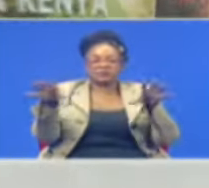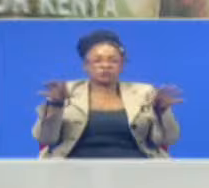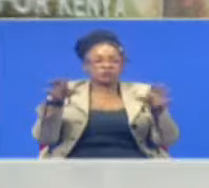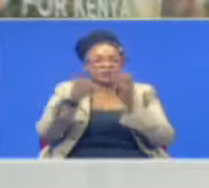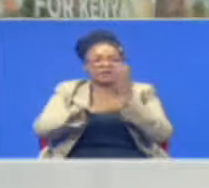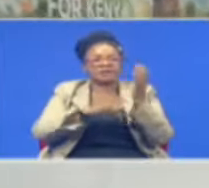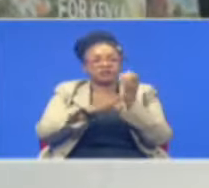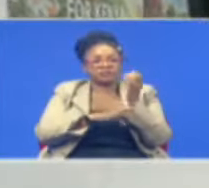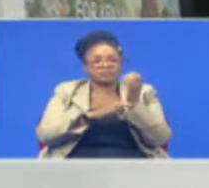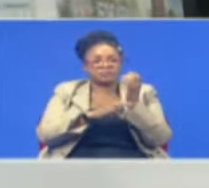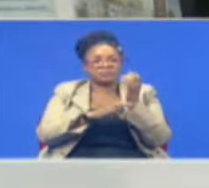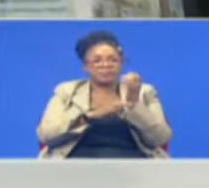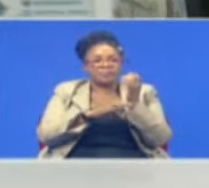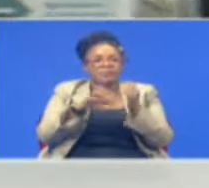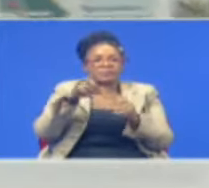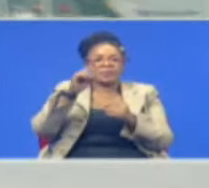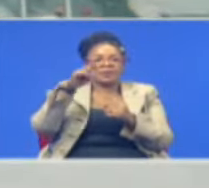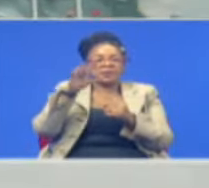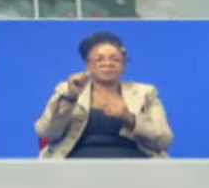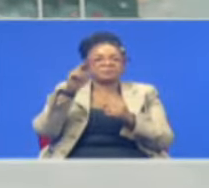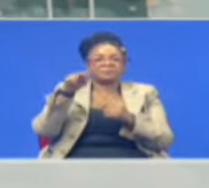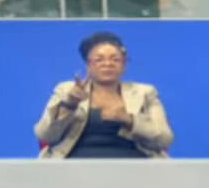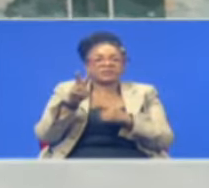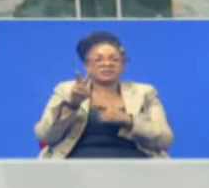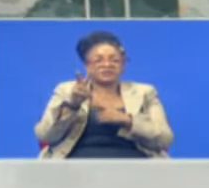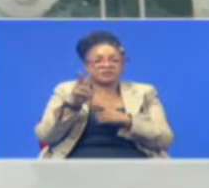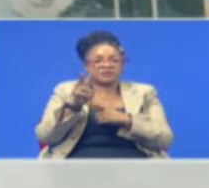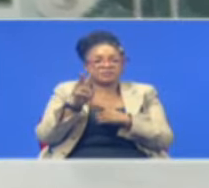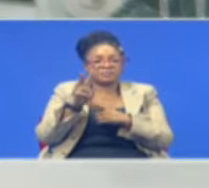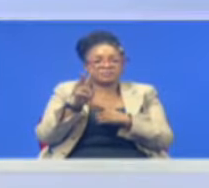country. Leila Mohammed, NTV.